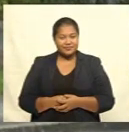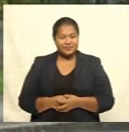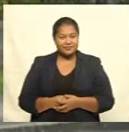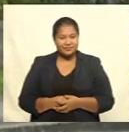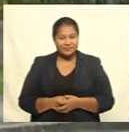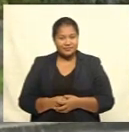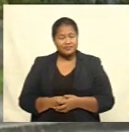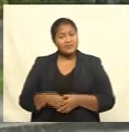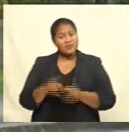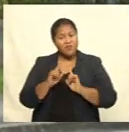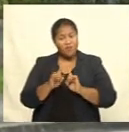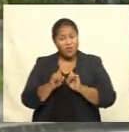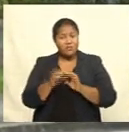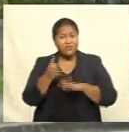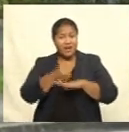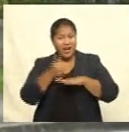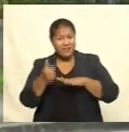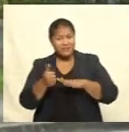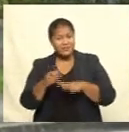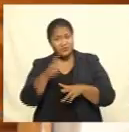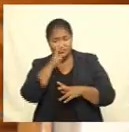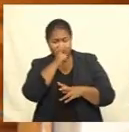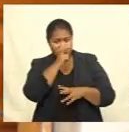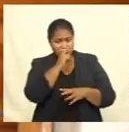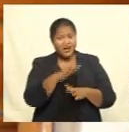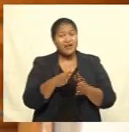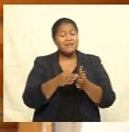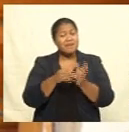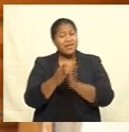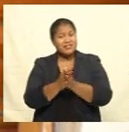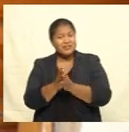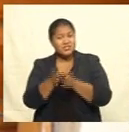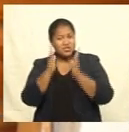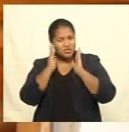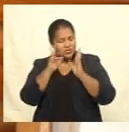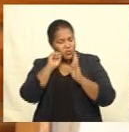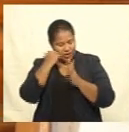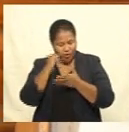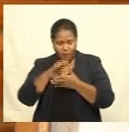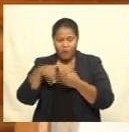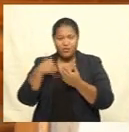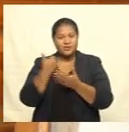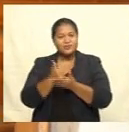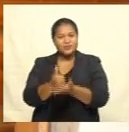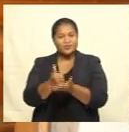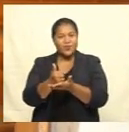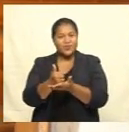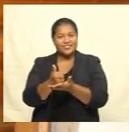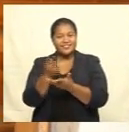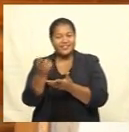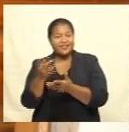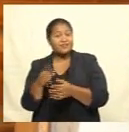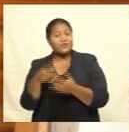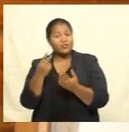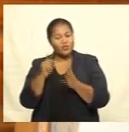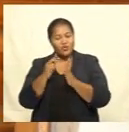Following government restrictions, the Methodist Church of Fiji says it will also support the fight against COVID-19 through